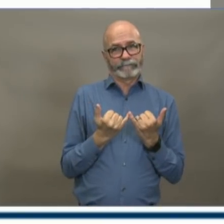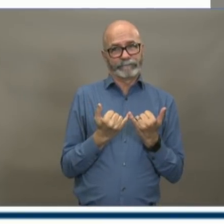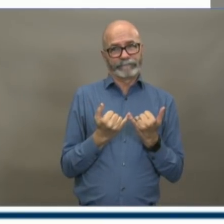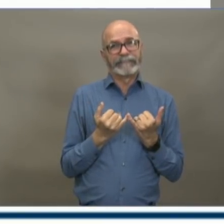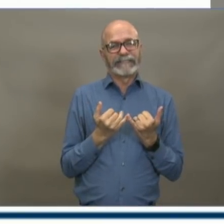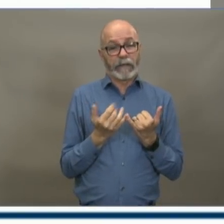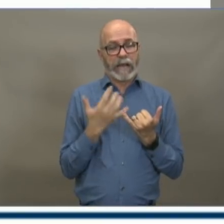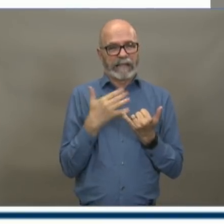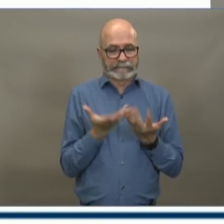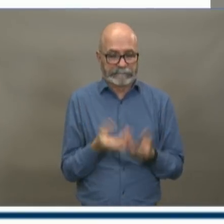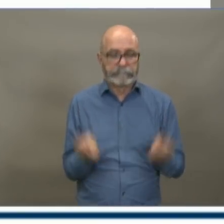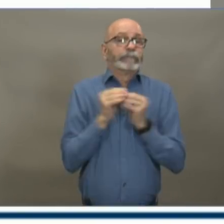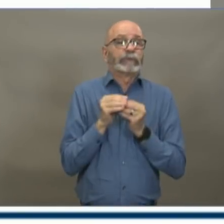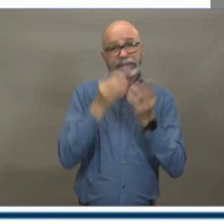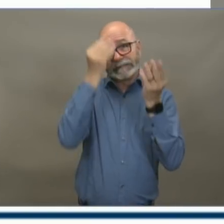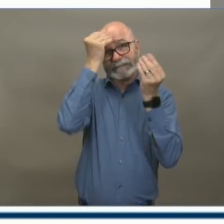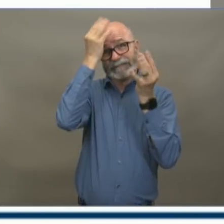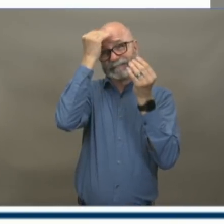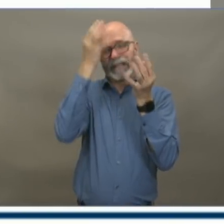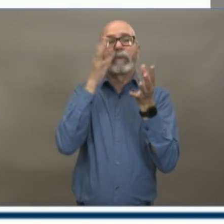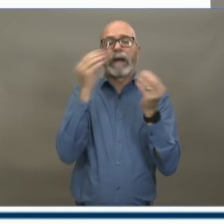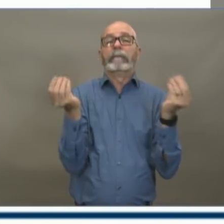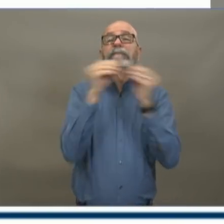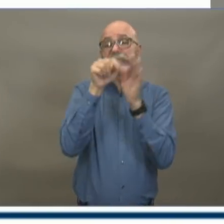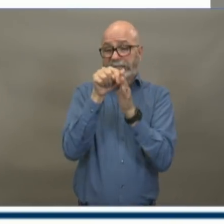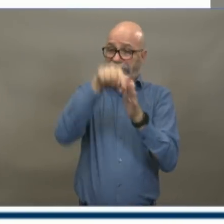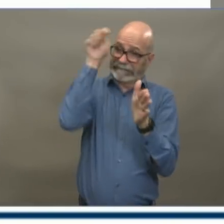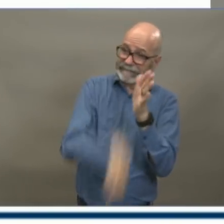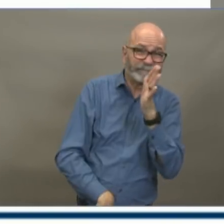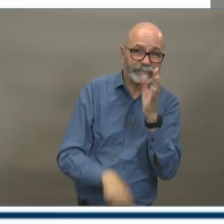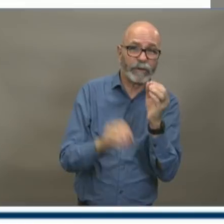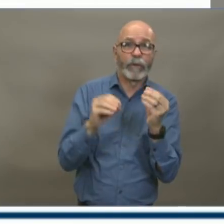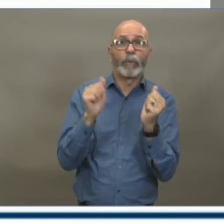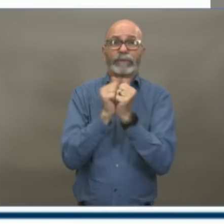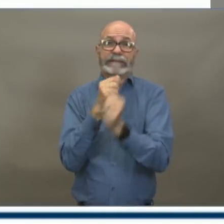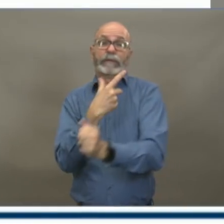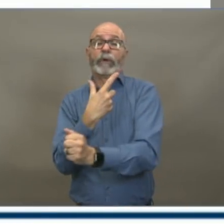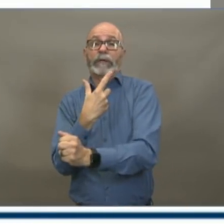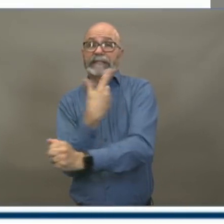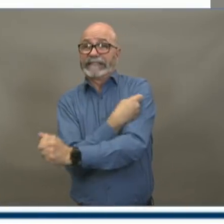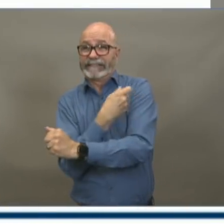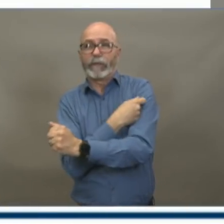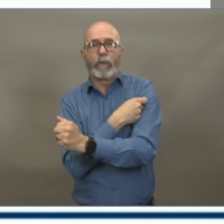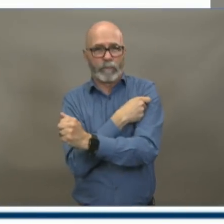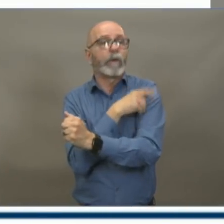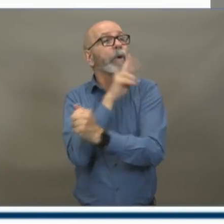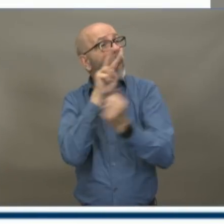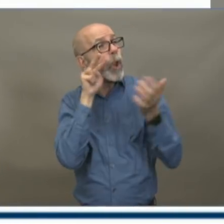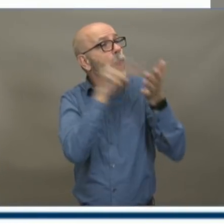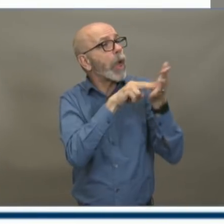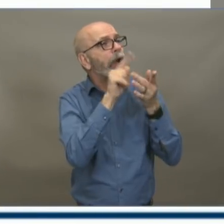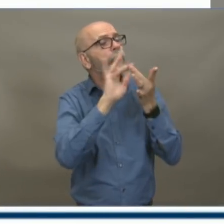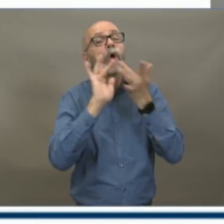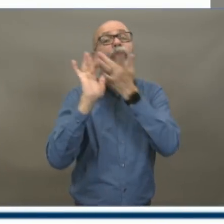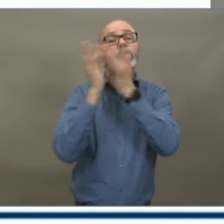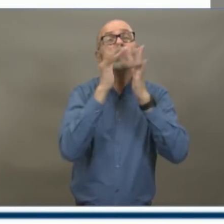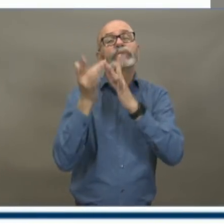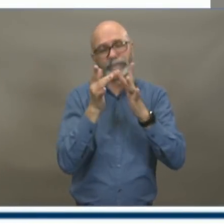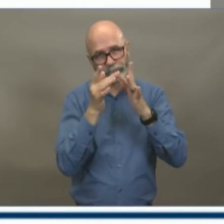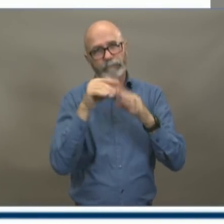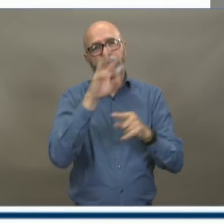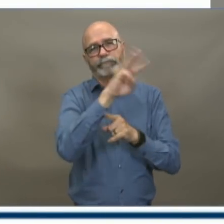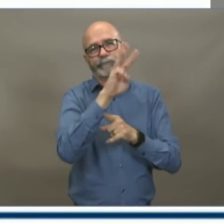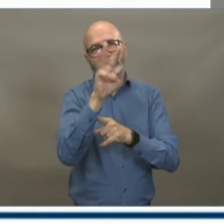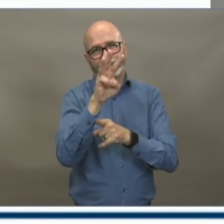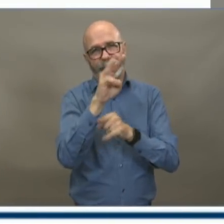vaccination statistics on our coronavirus website. And we are currently we're reporting